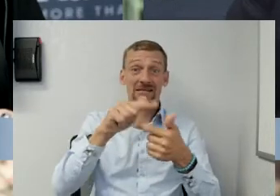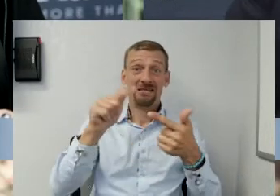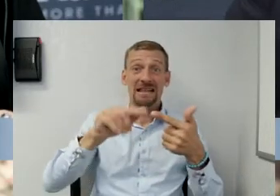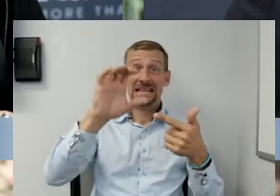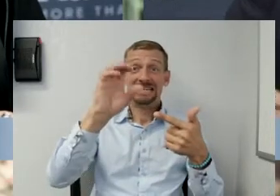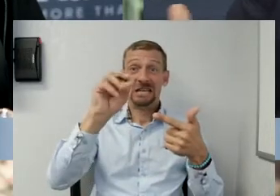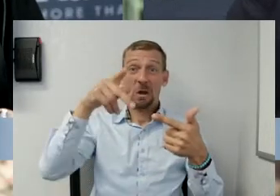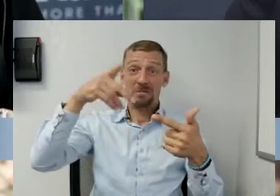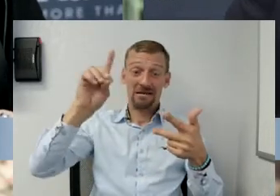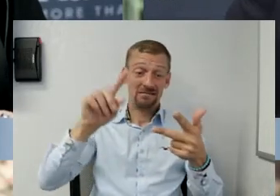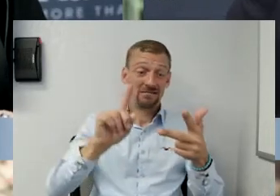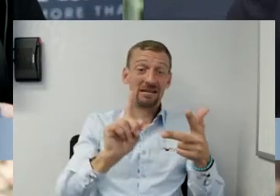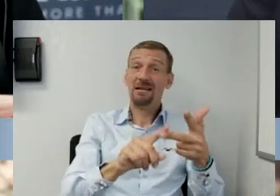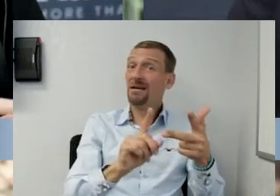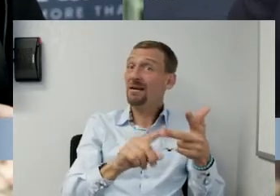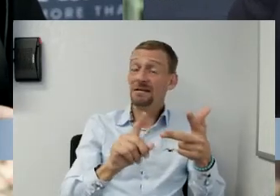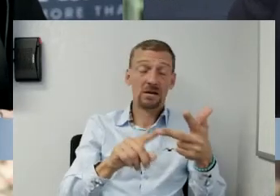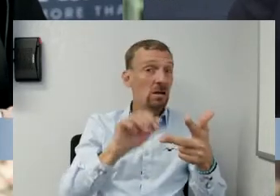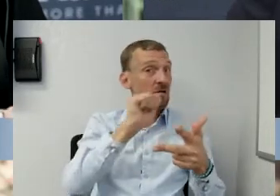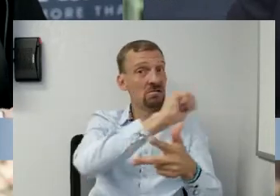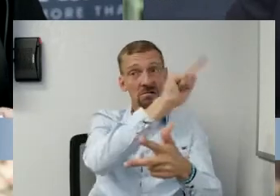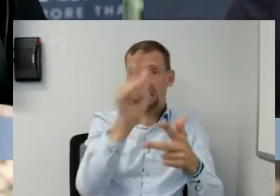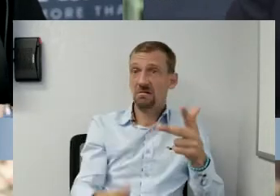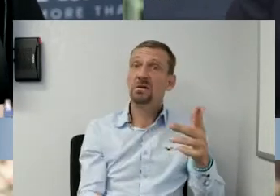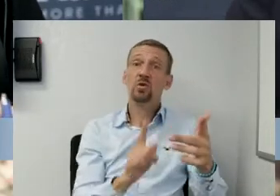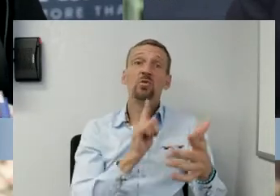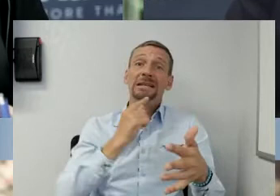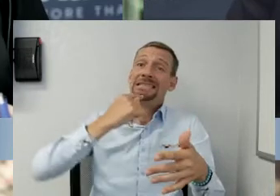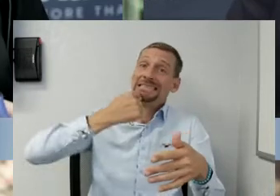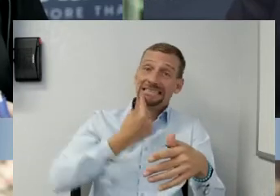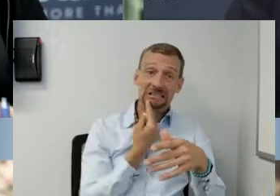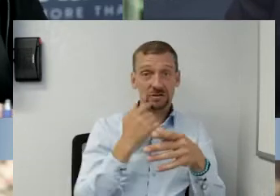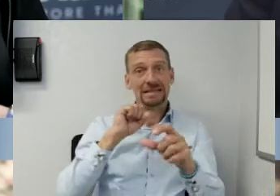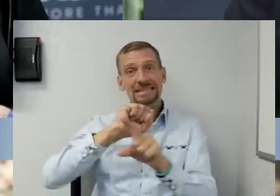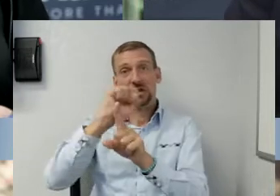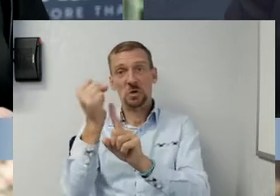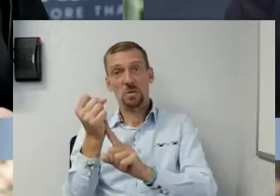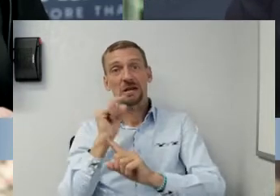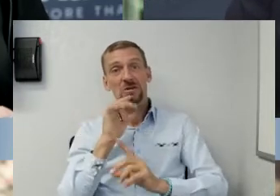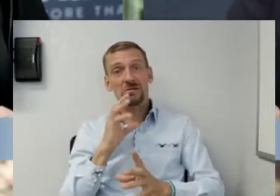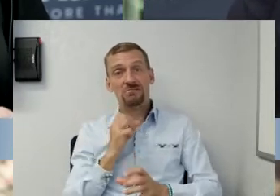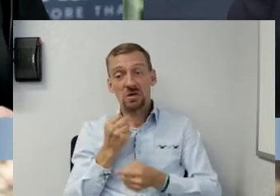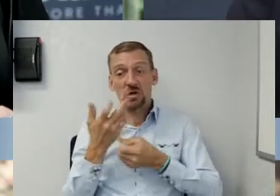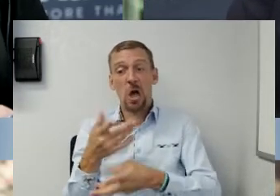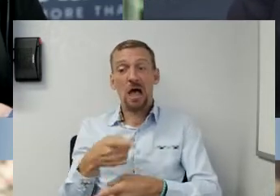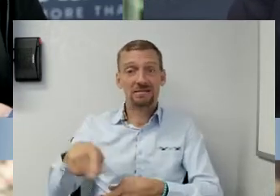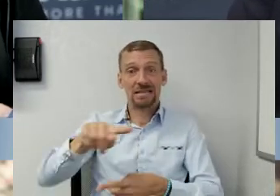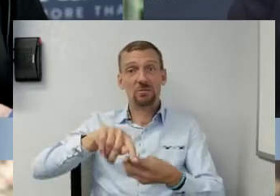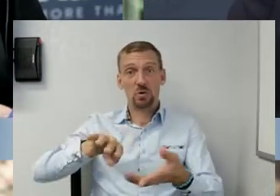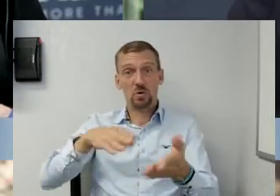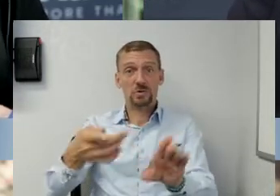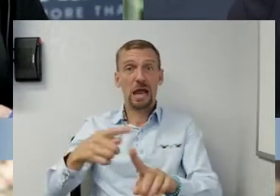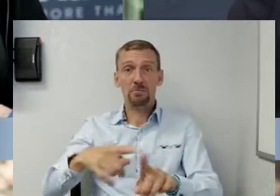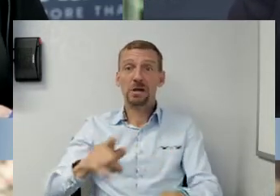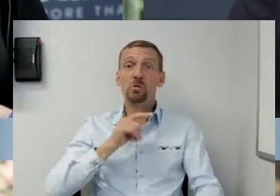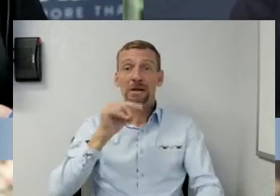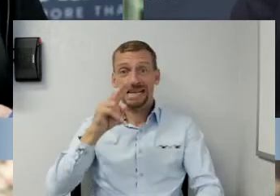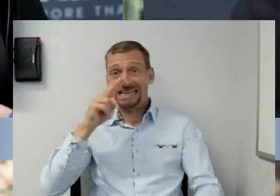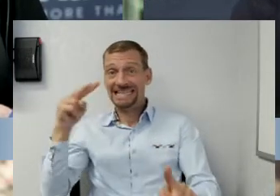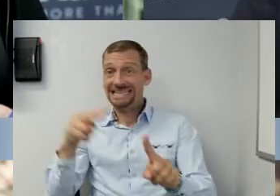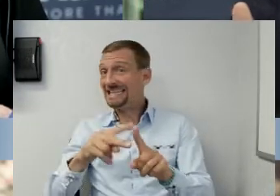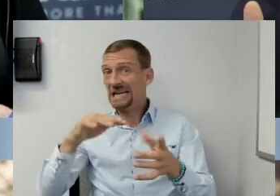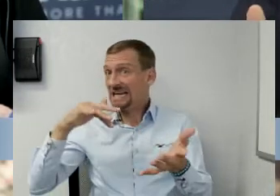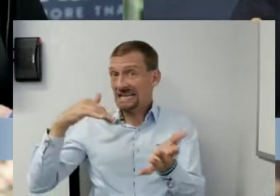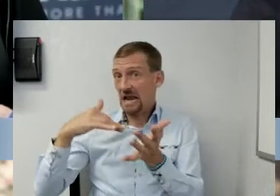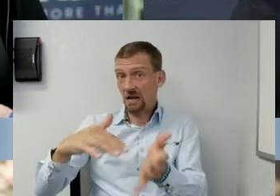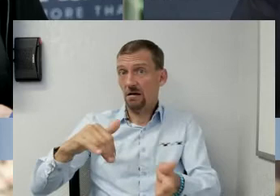COPD, congestive heart failure, all of those were major contributing factors. But I've not seen any studies that have been done